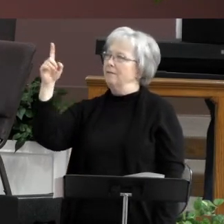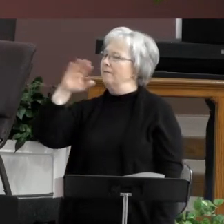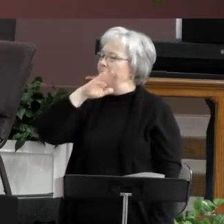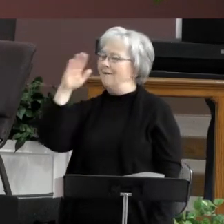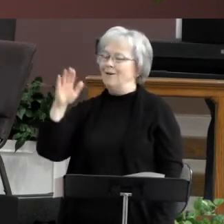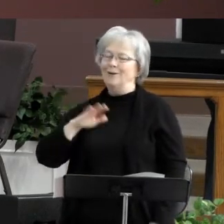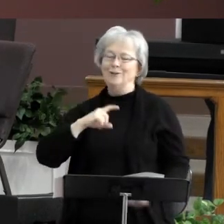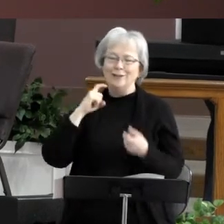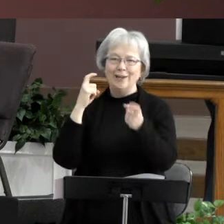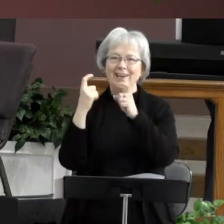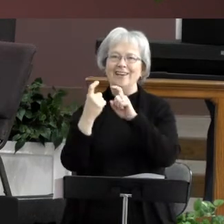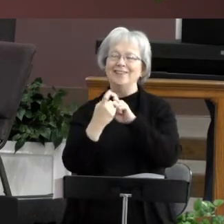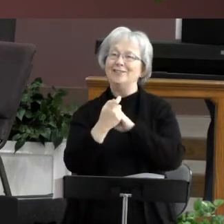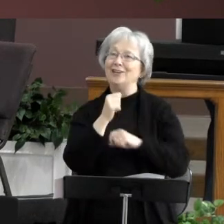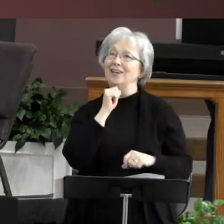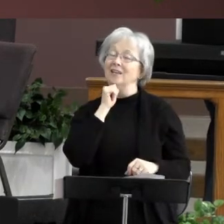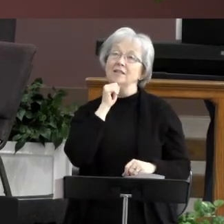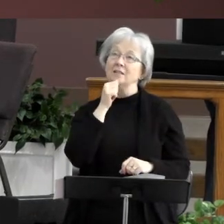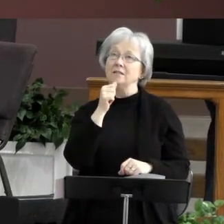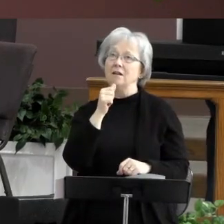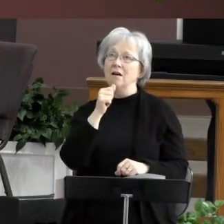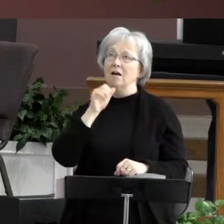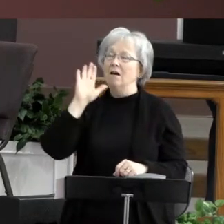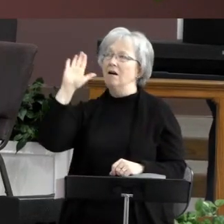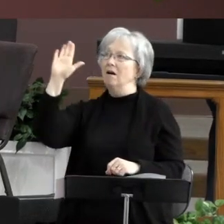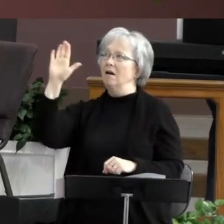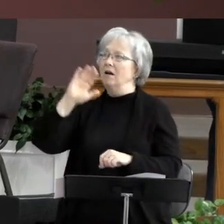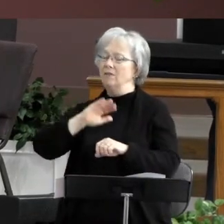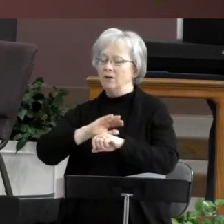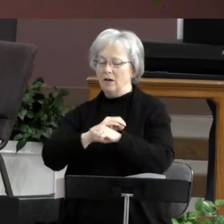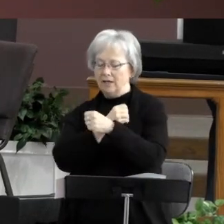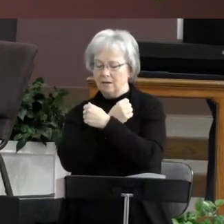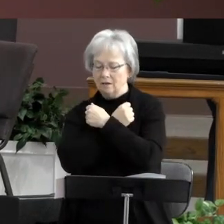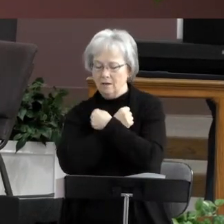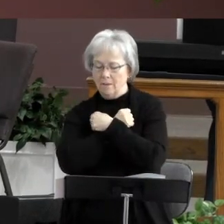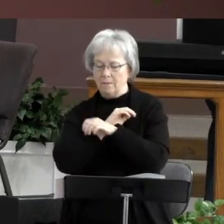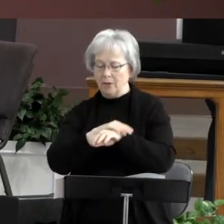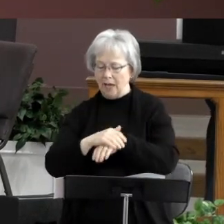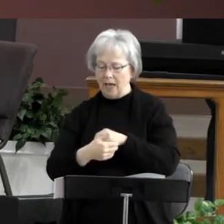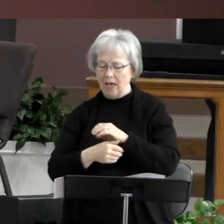Thee. Thou changest not Thy